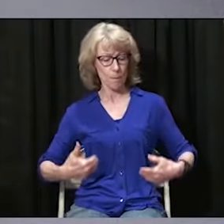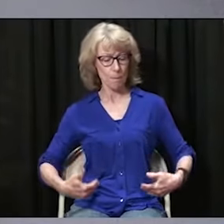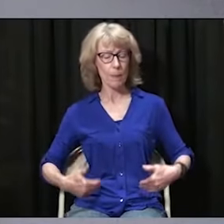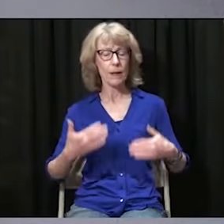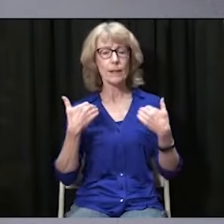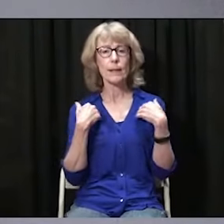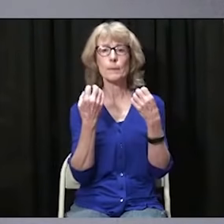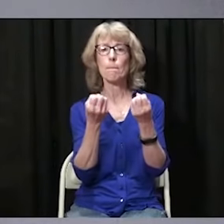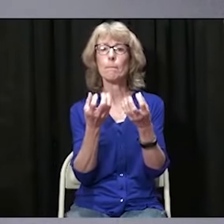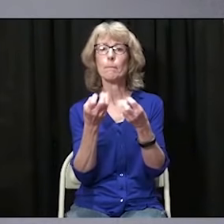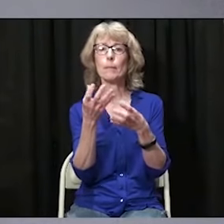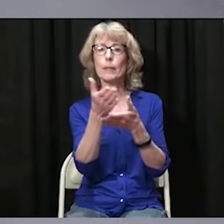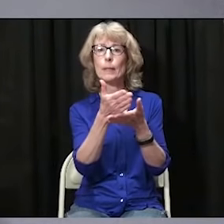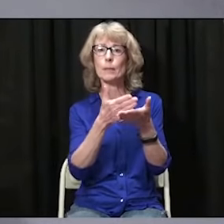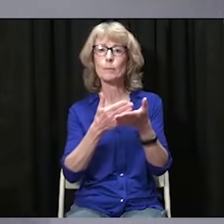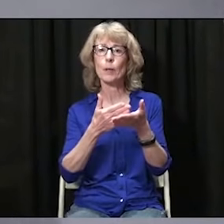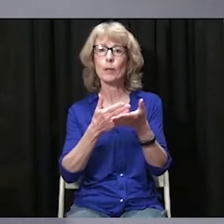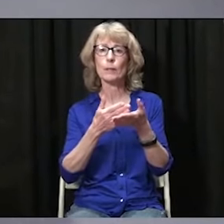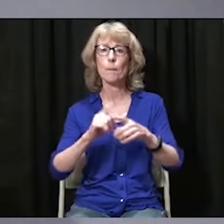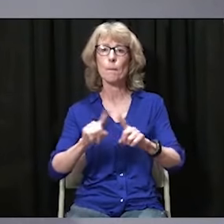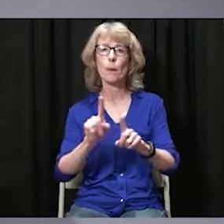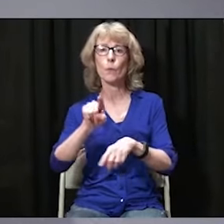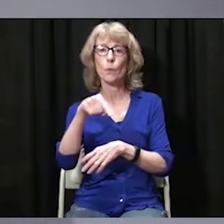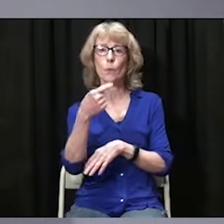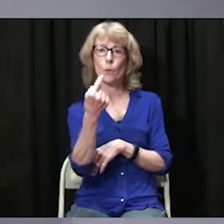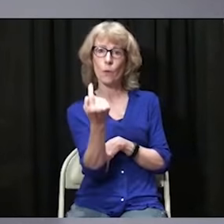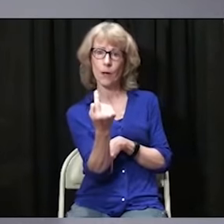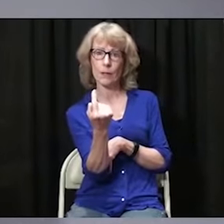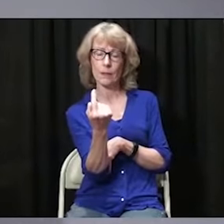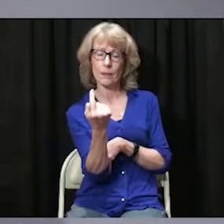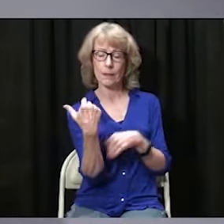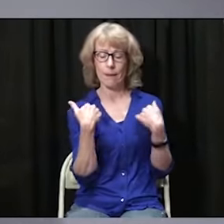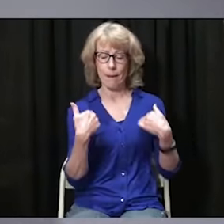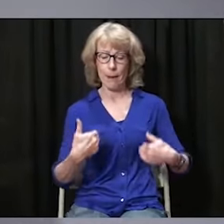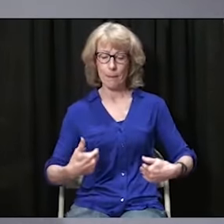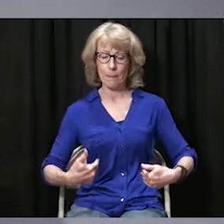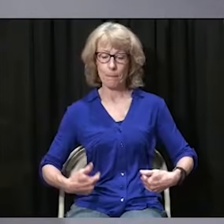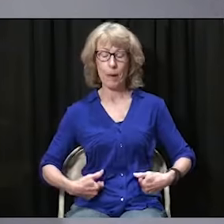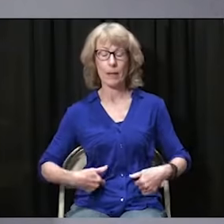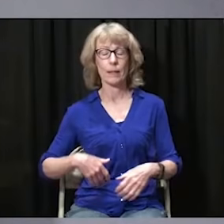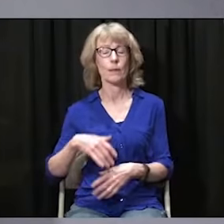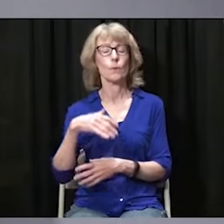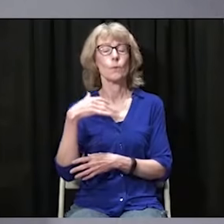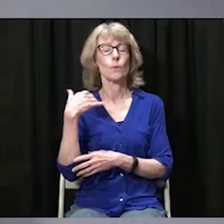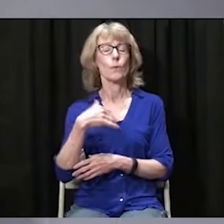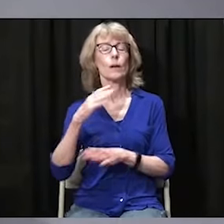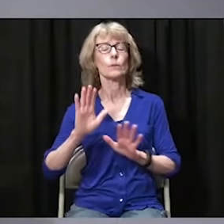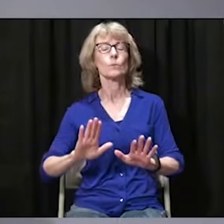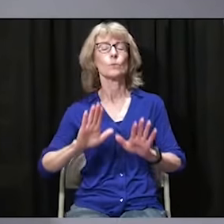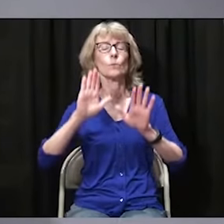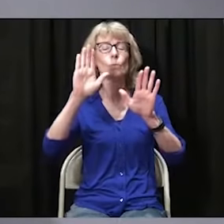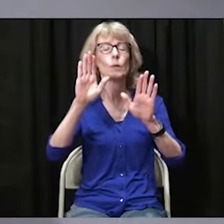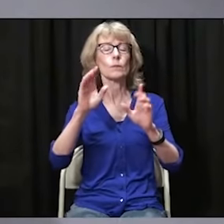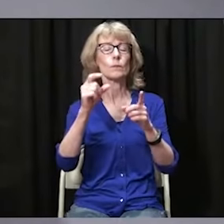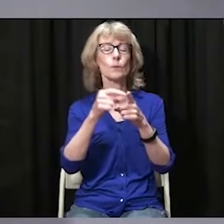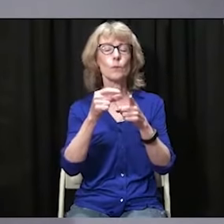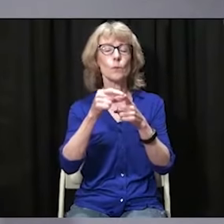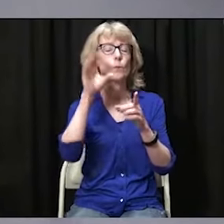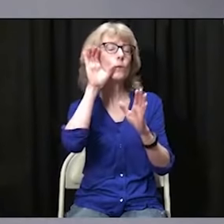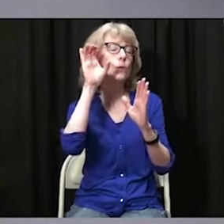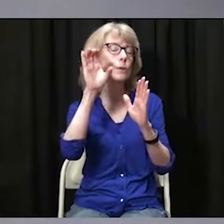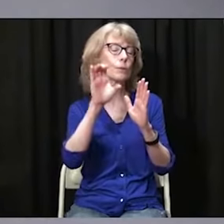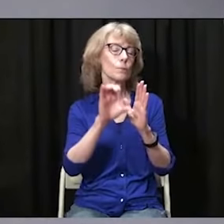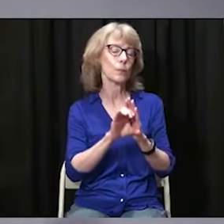many parts but one body. I mean, this is an incredible metaphor. And the main point is that